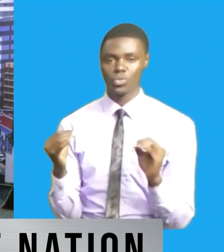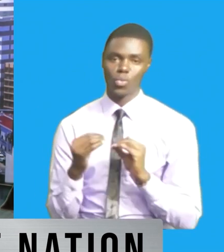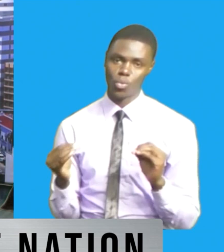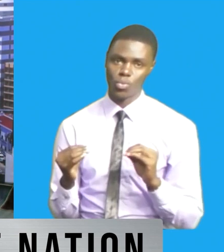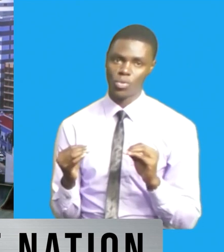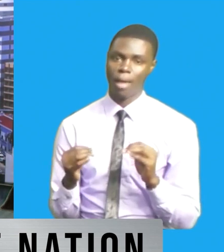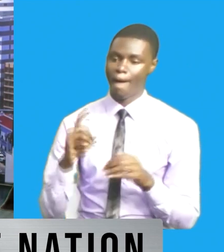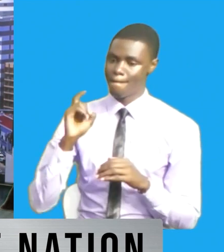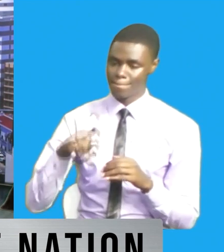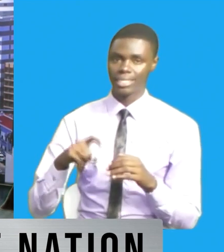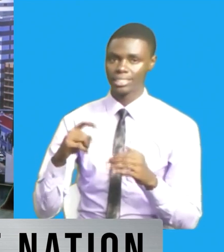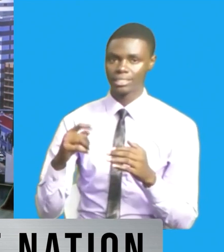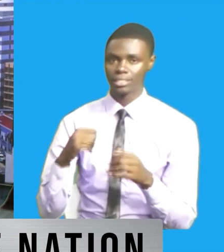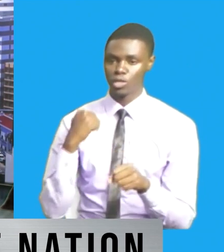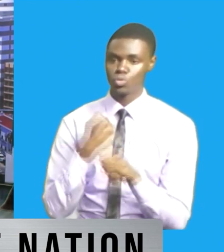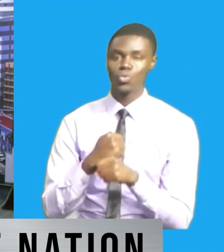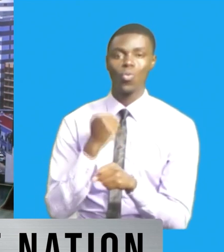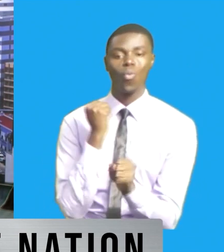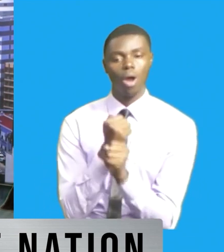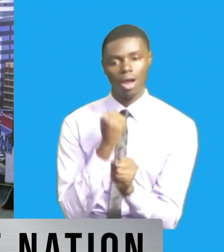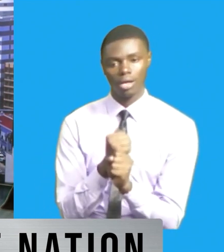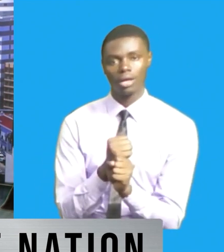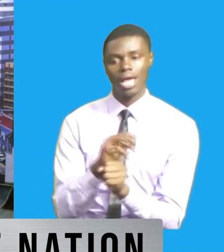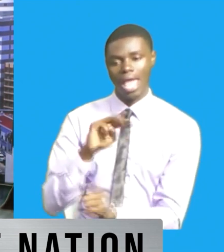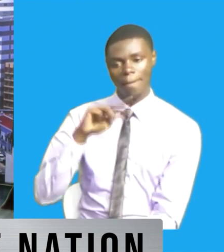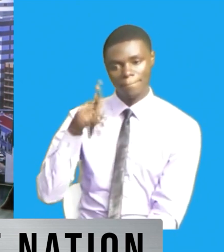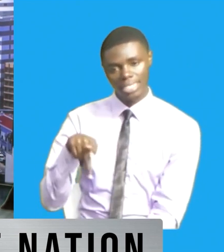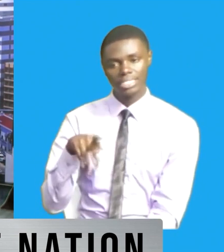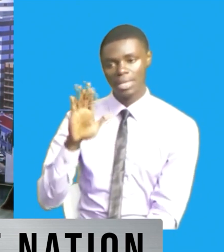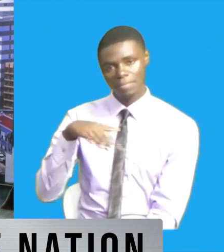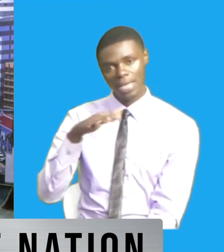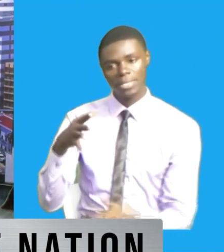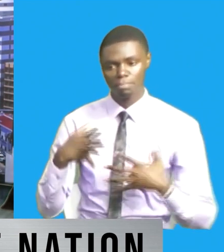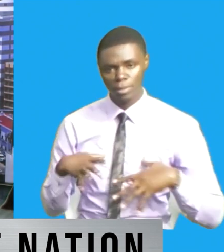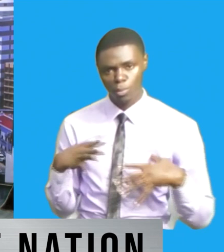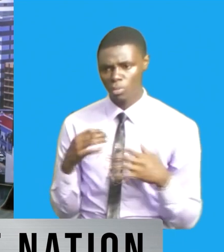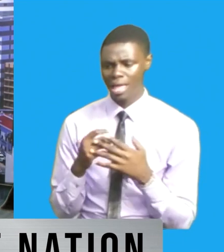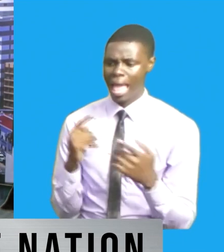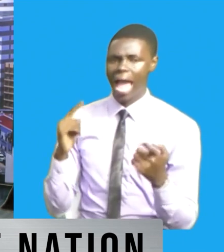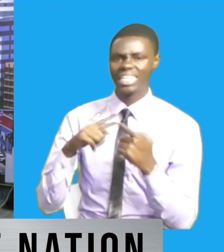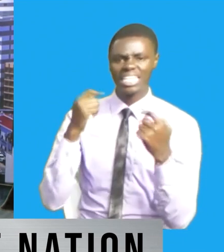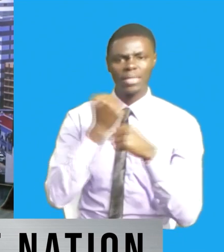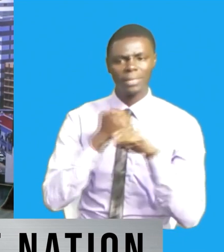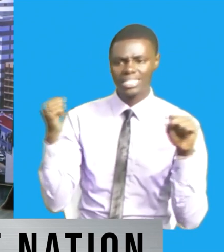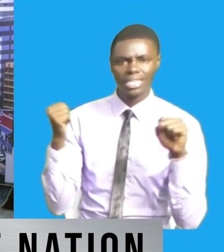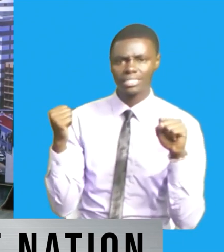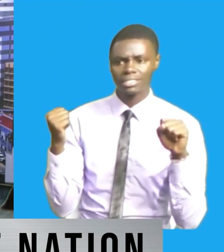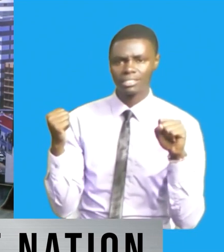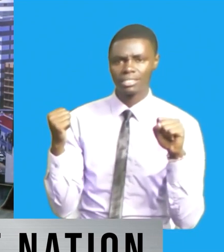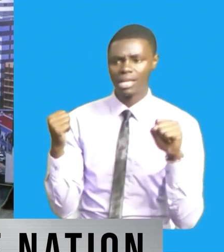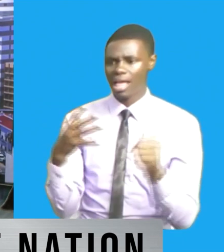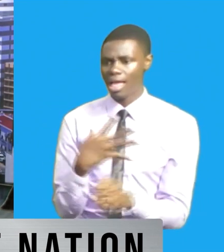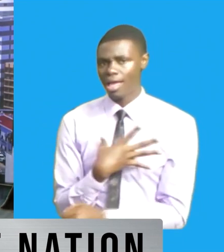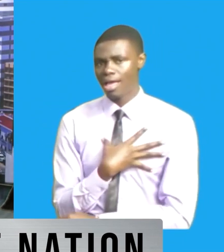that they need to step up. The parliamentarians, JONA. Why is it that until the president and the